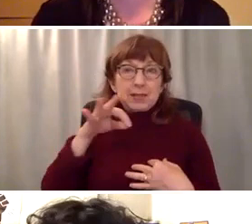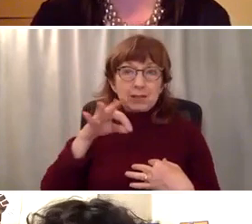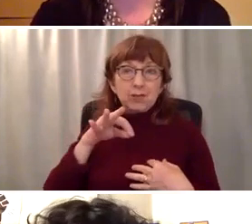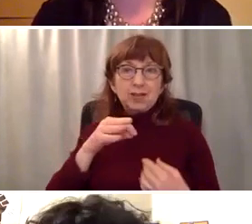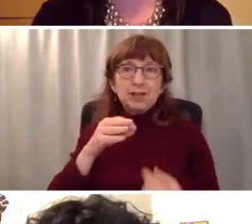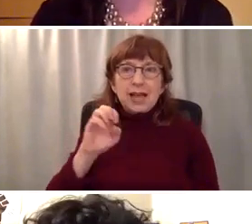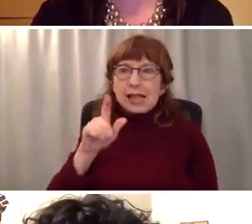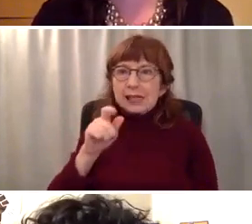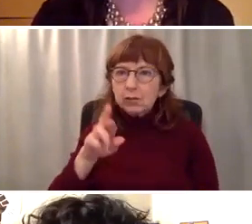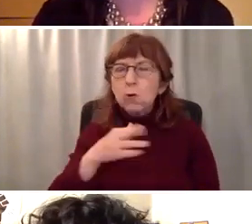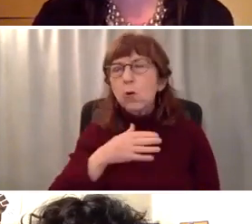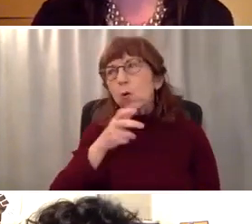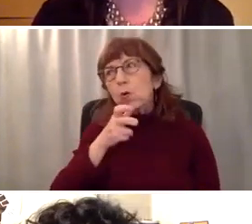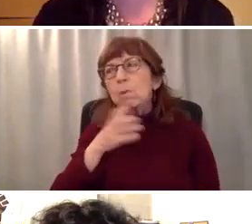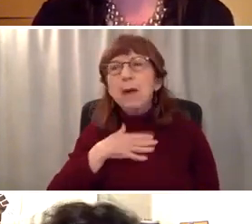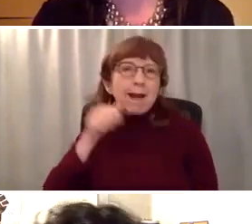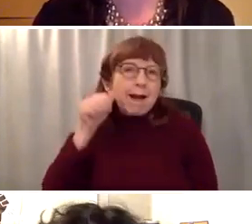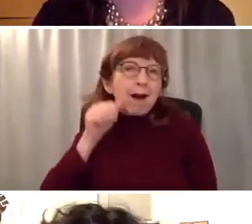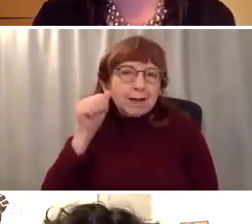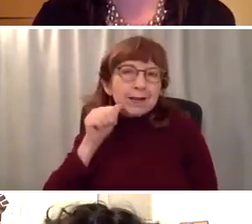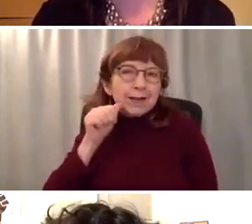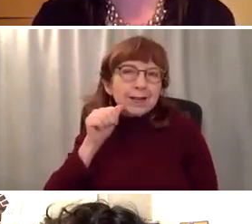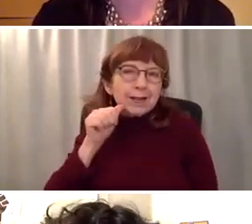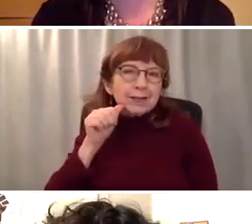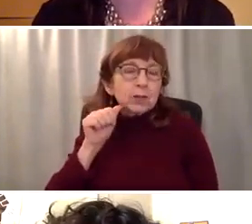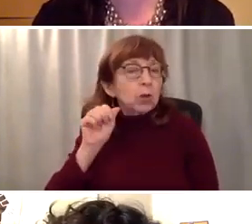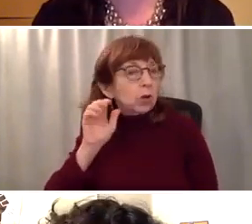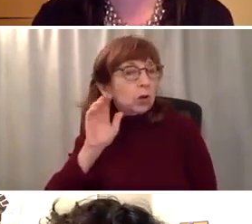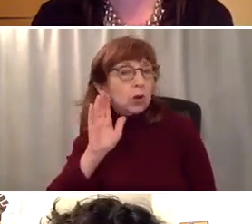be or would be, right? So